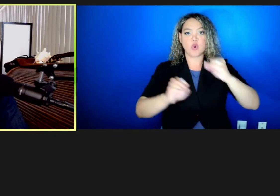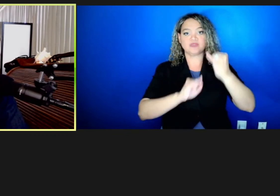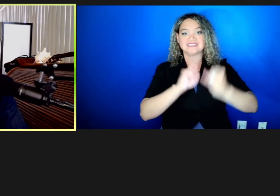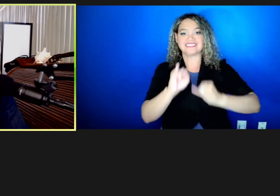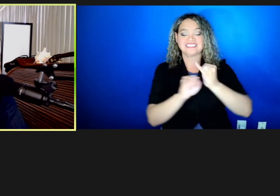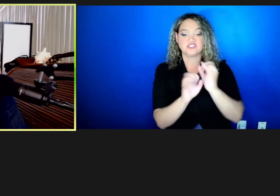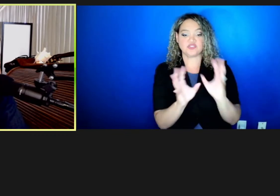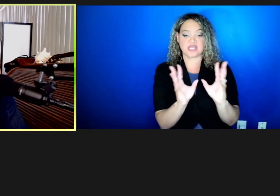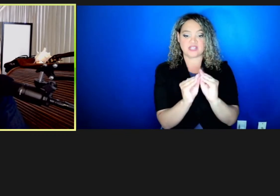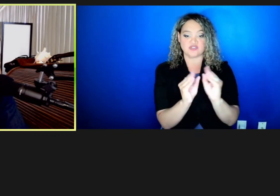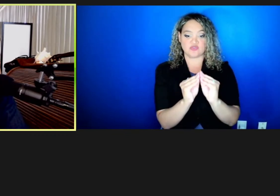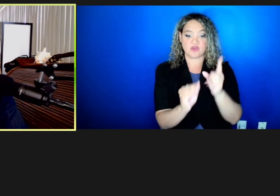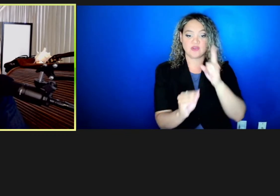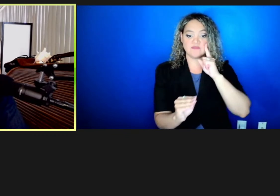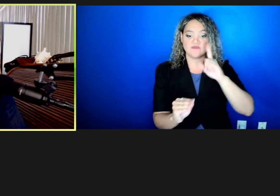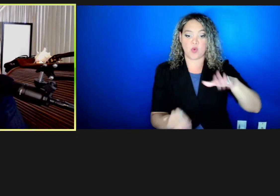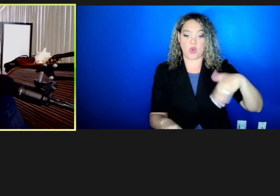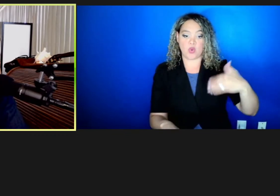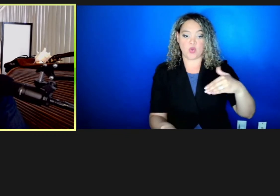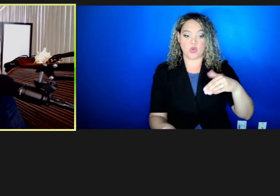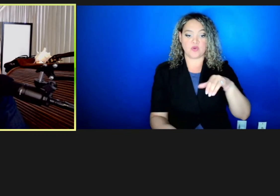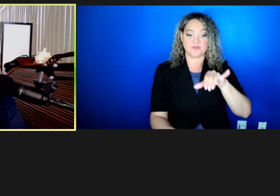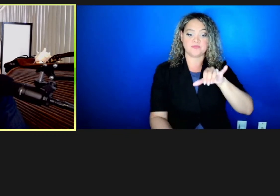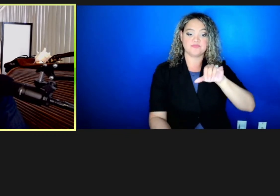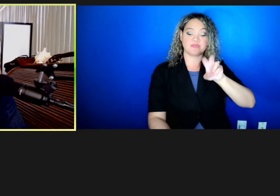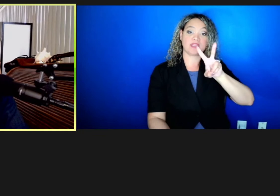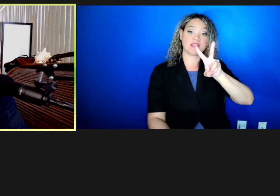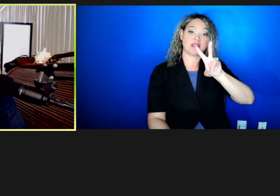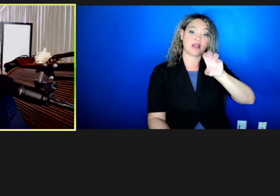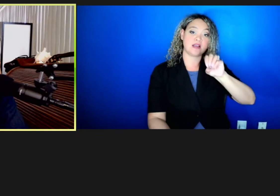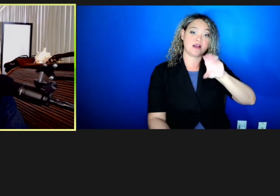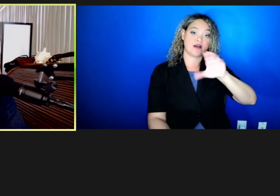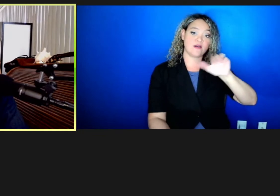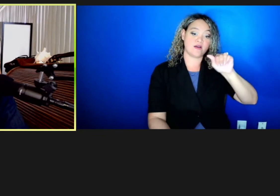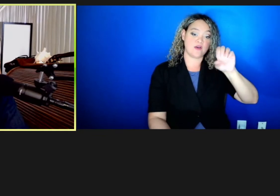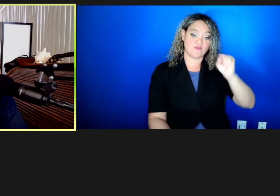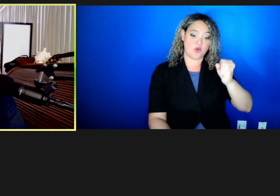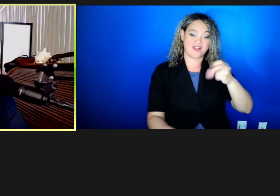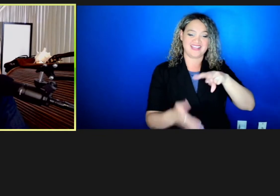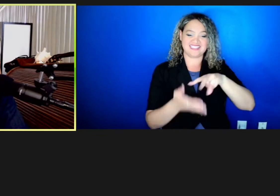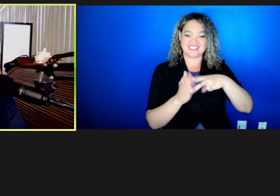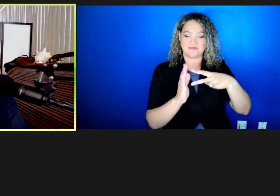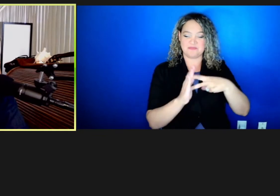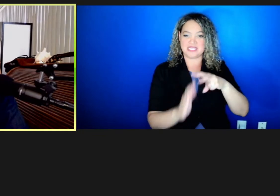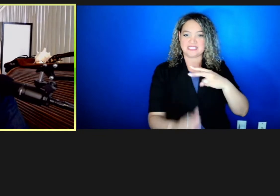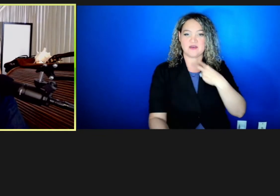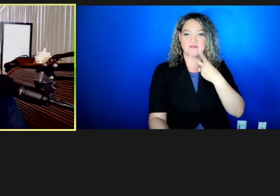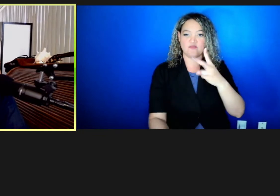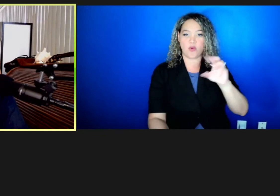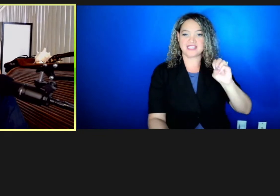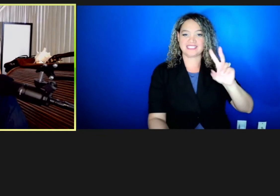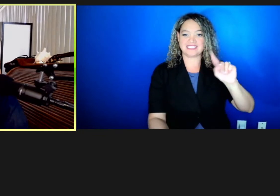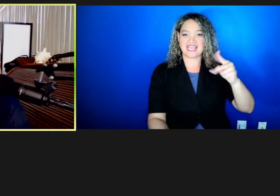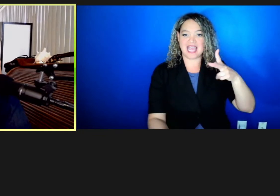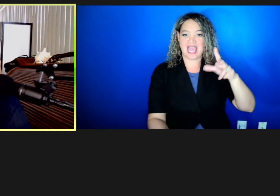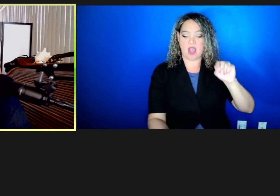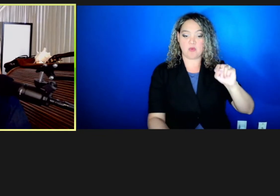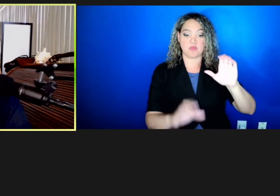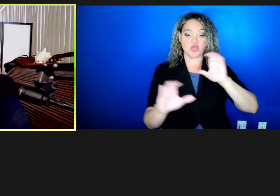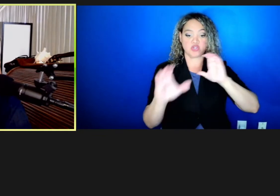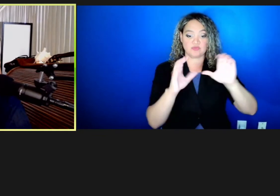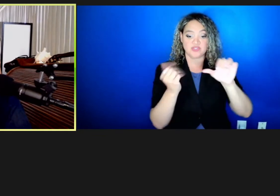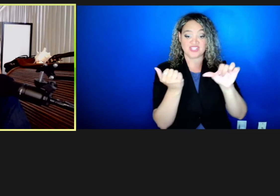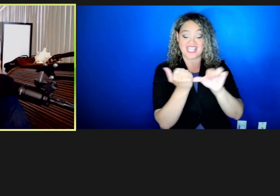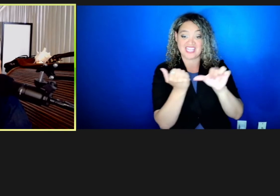on the state of the art of VOCAs, voice output communication aids. The gathering was